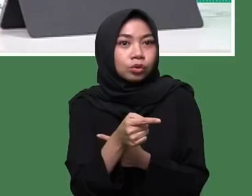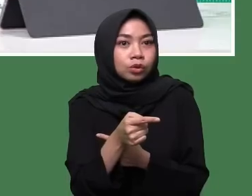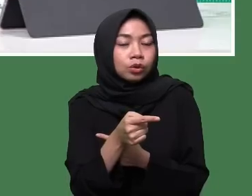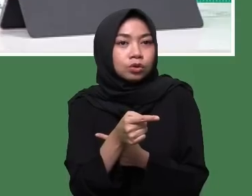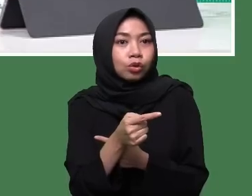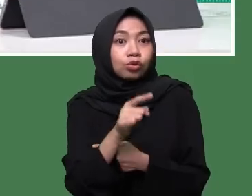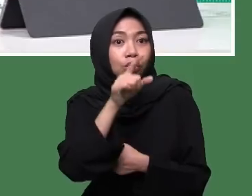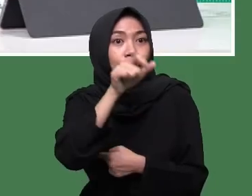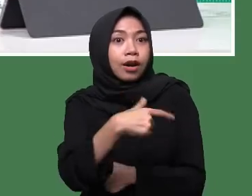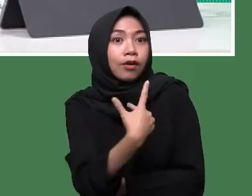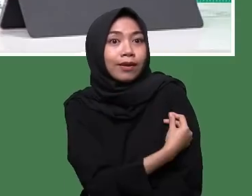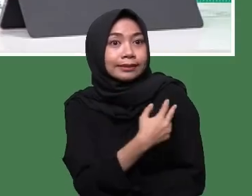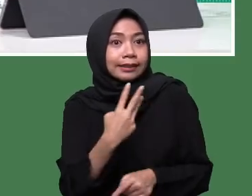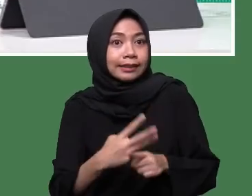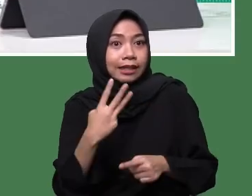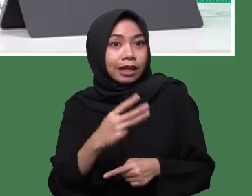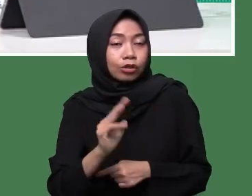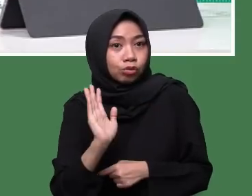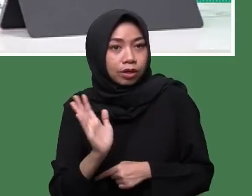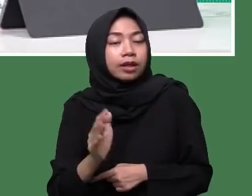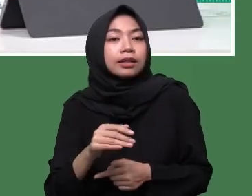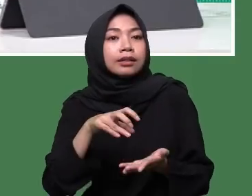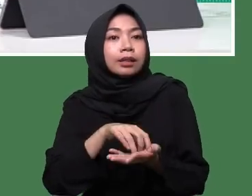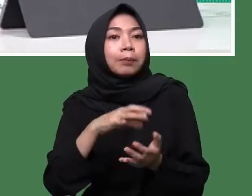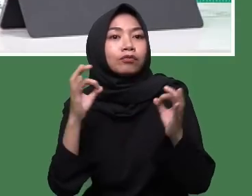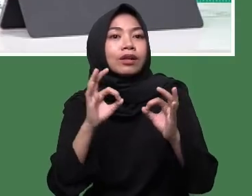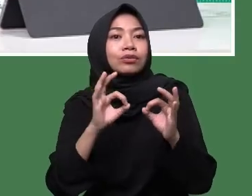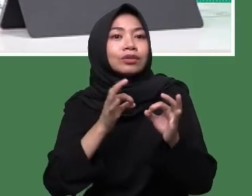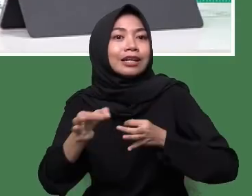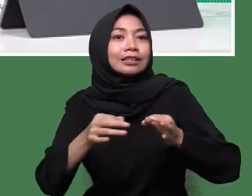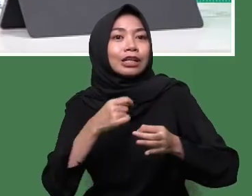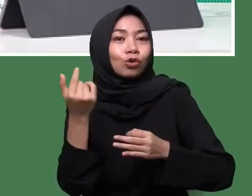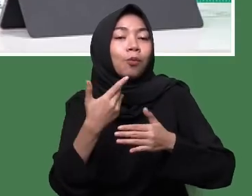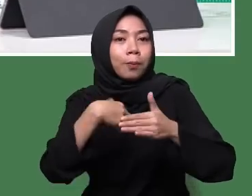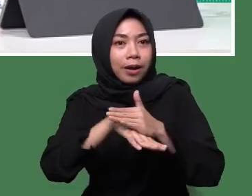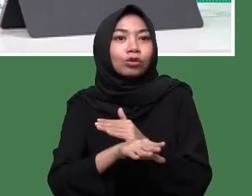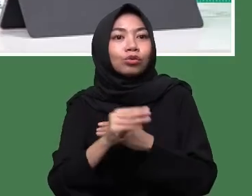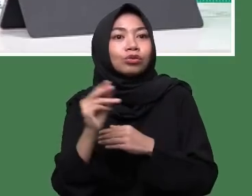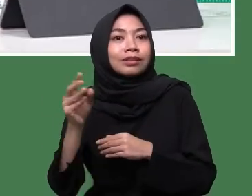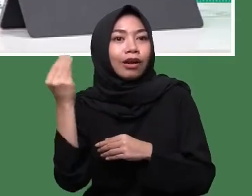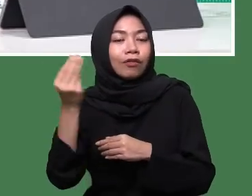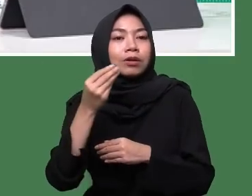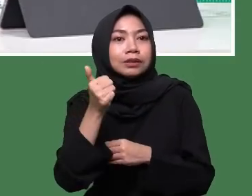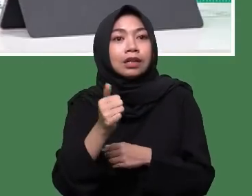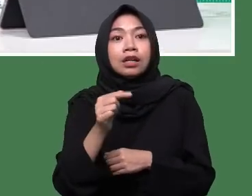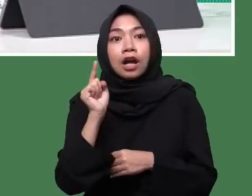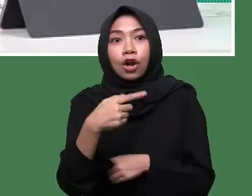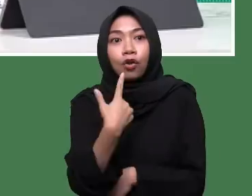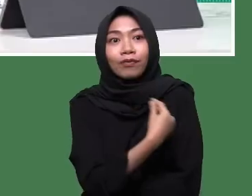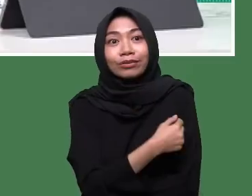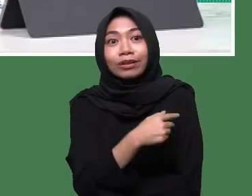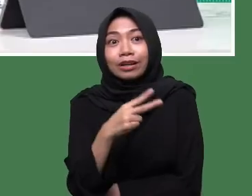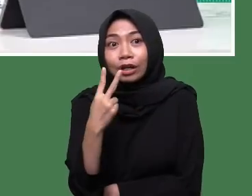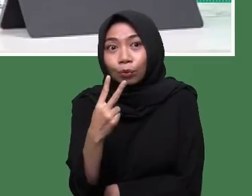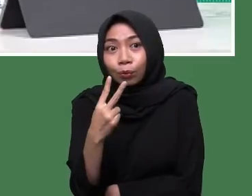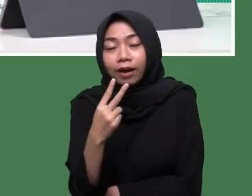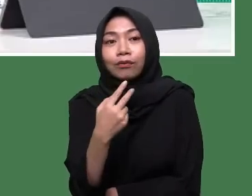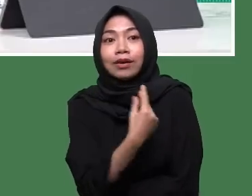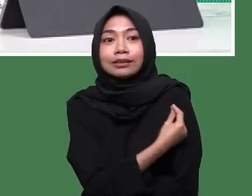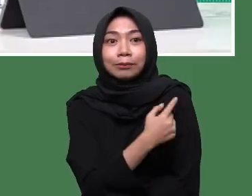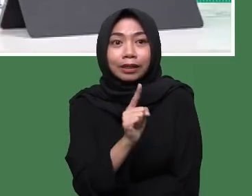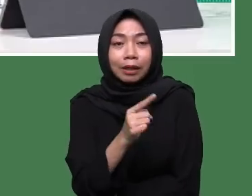full booster vaccinations only allowed to enter or to travel. For others, they have to prove that they